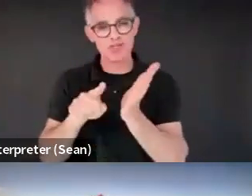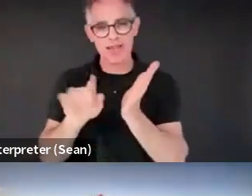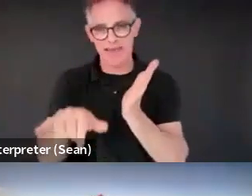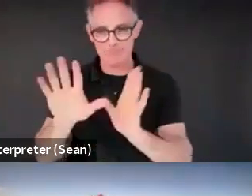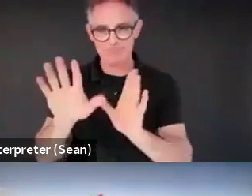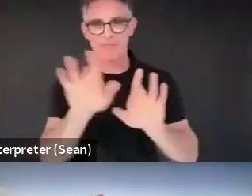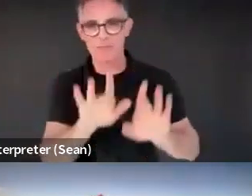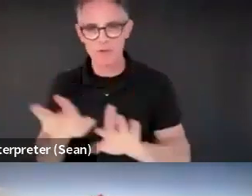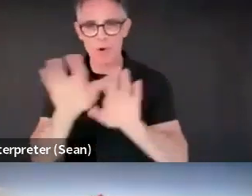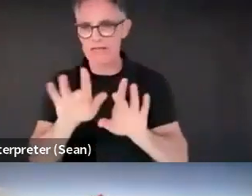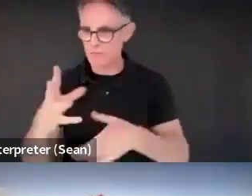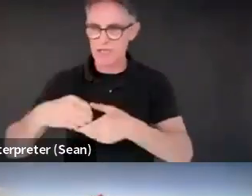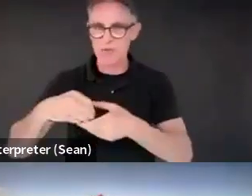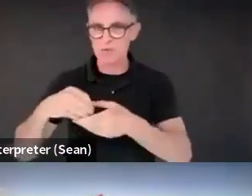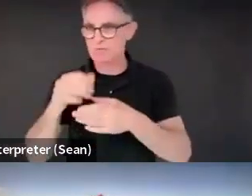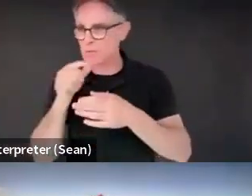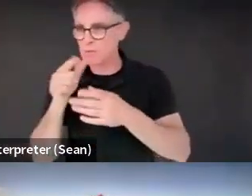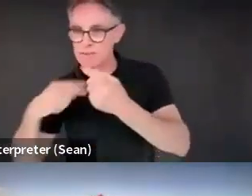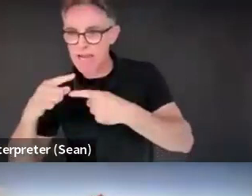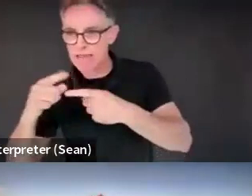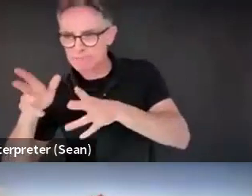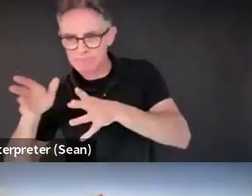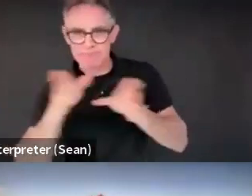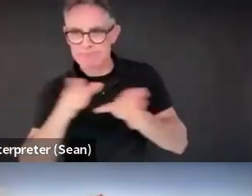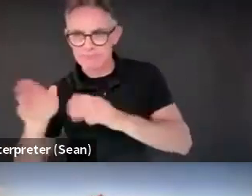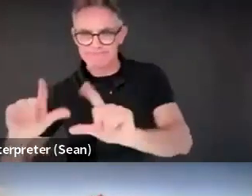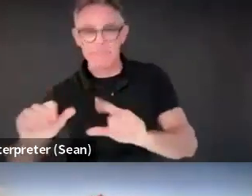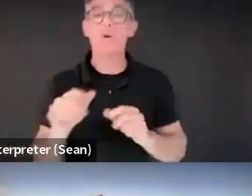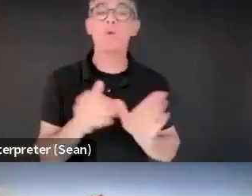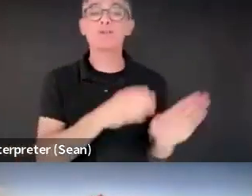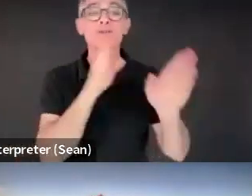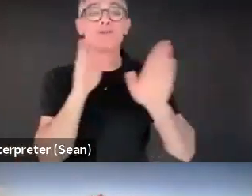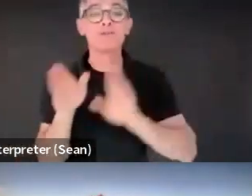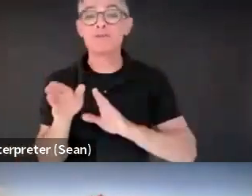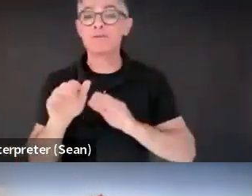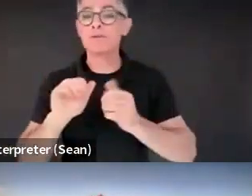Okay. And I want to jump over to the DSP stipend, Michelle.